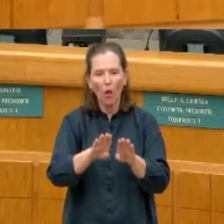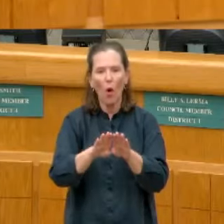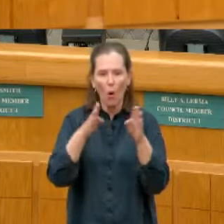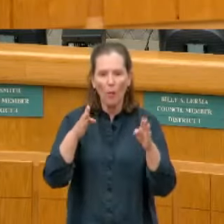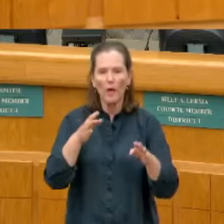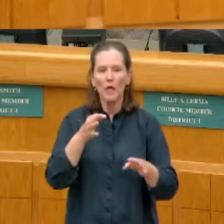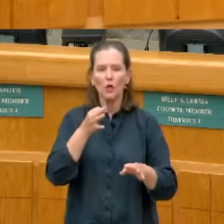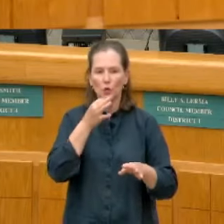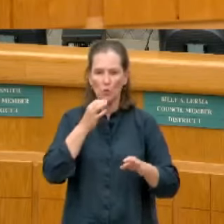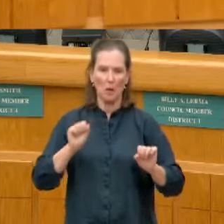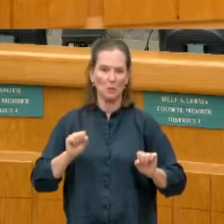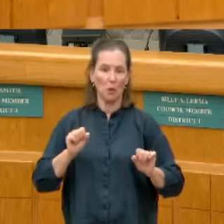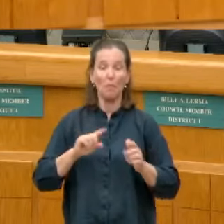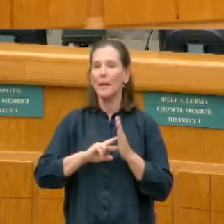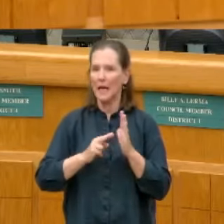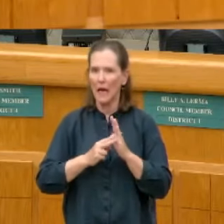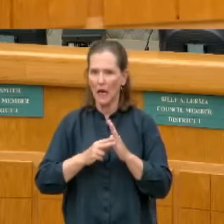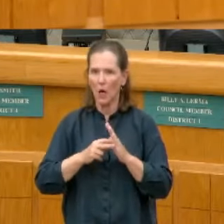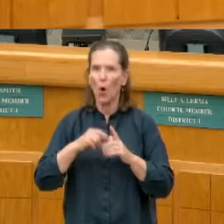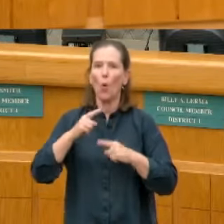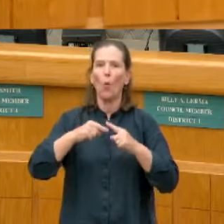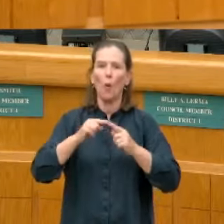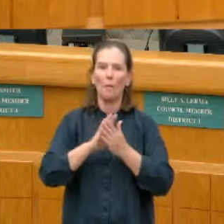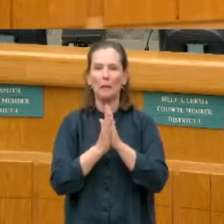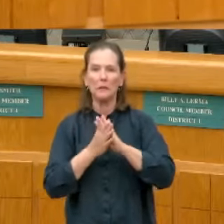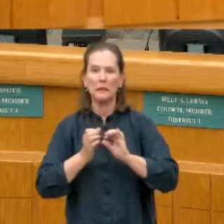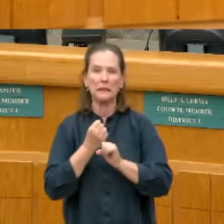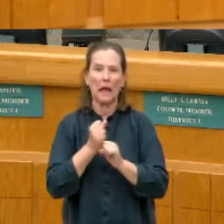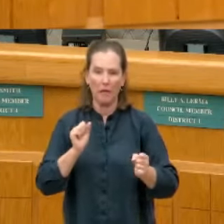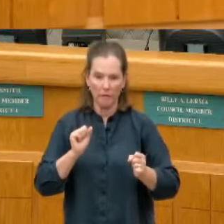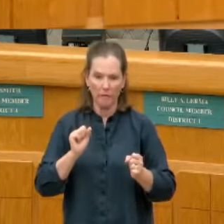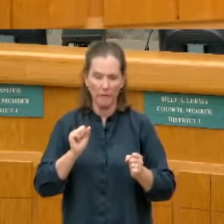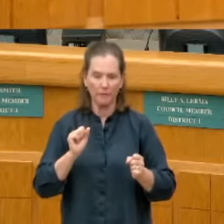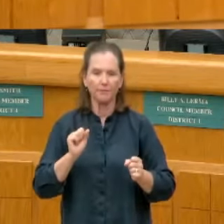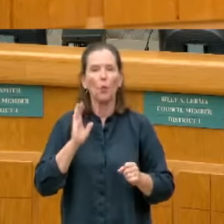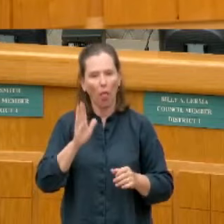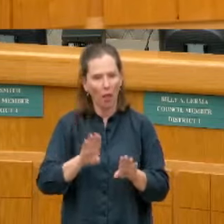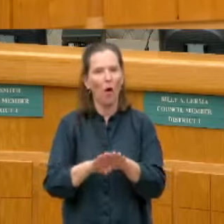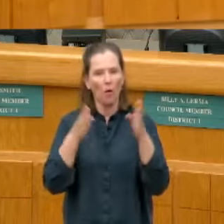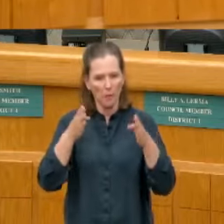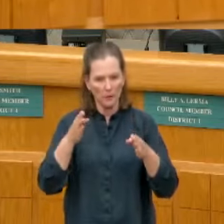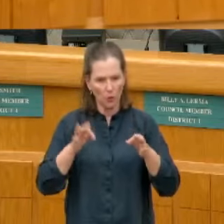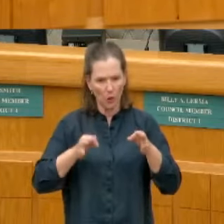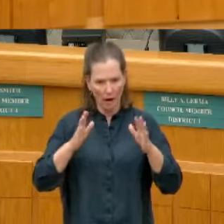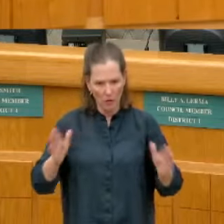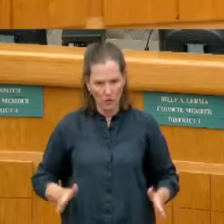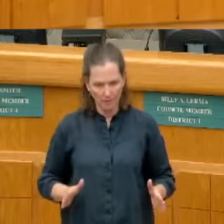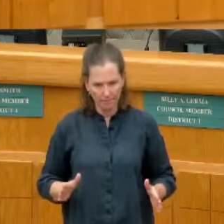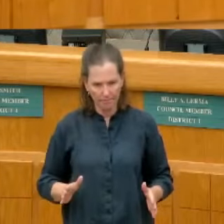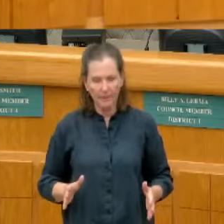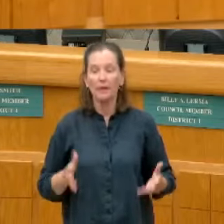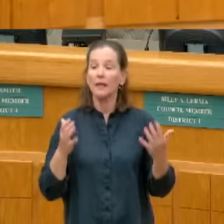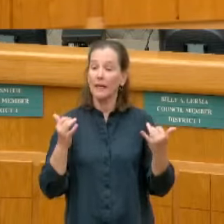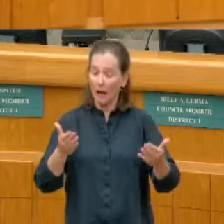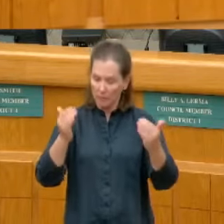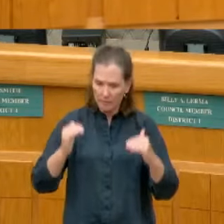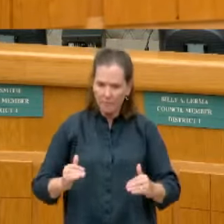so. Now on to our hospitalization rate. So here is a little bit of good news to